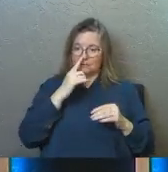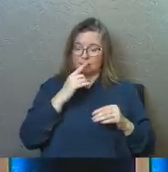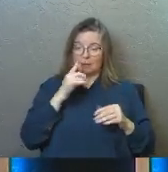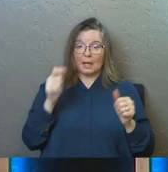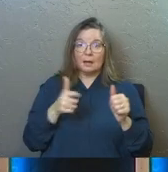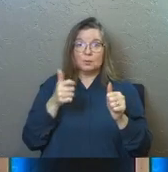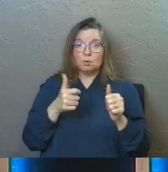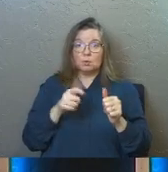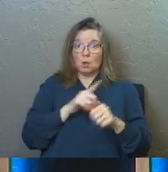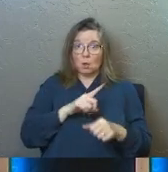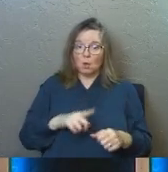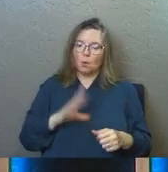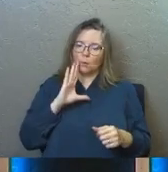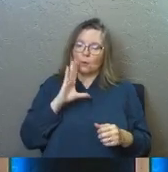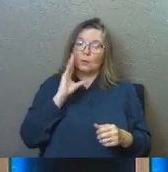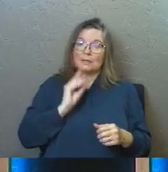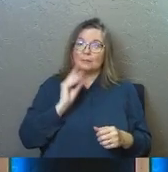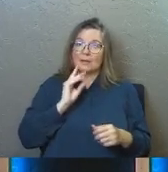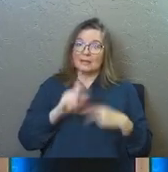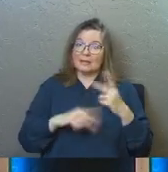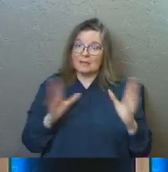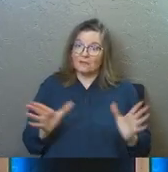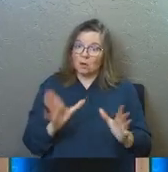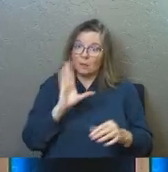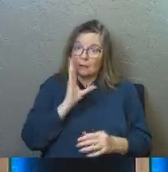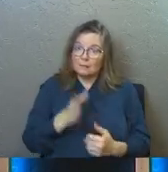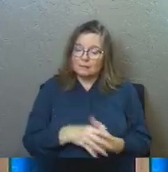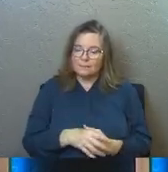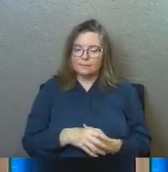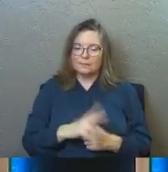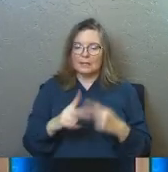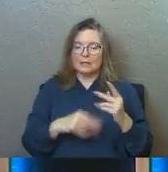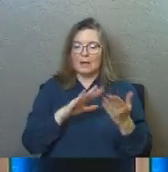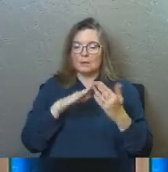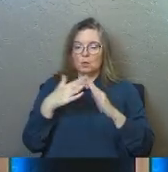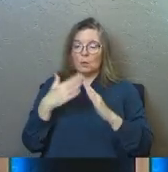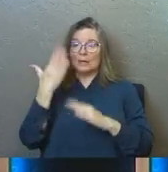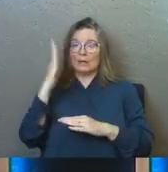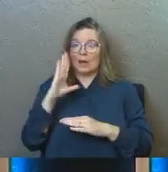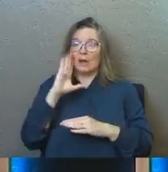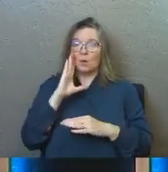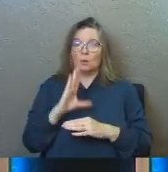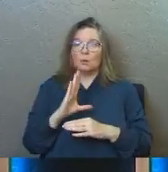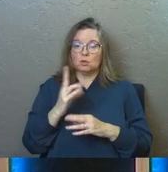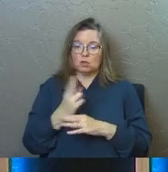and it pursues the Lord, we'll experience this kind of encouragement. In these kind of communities,